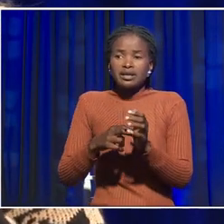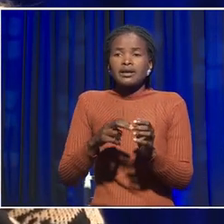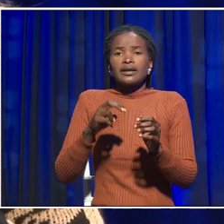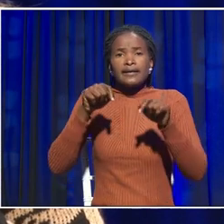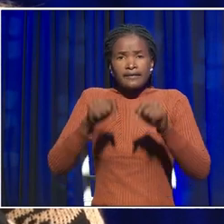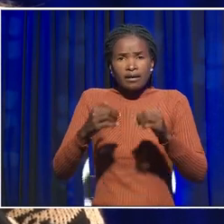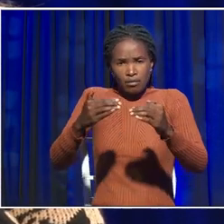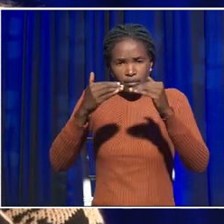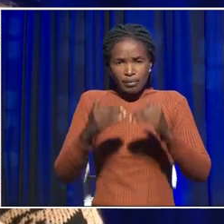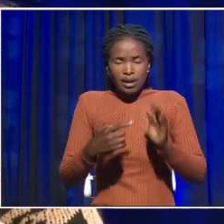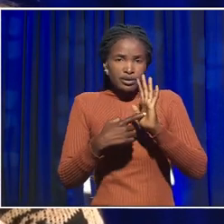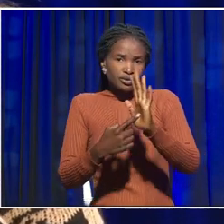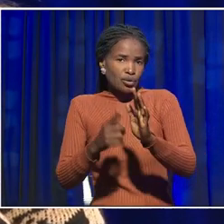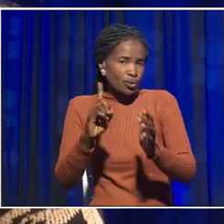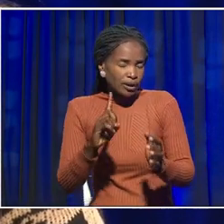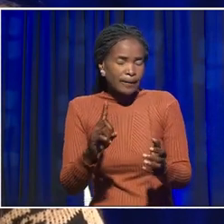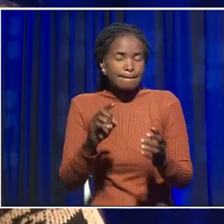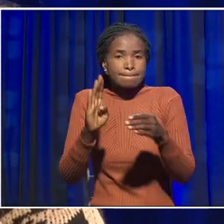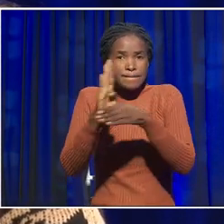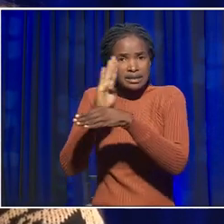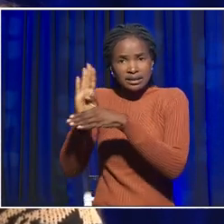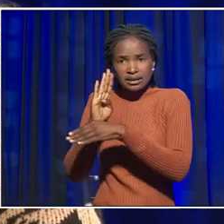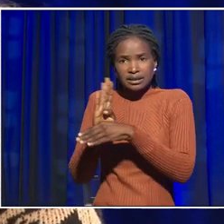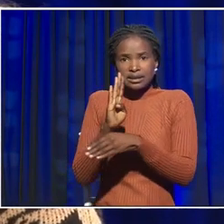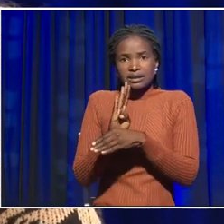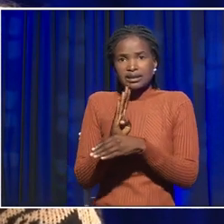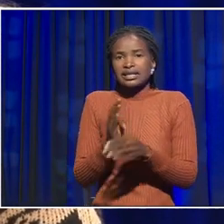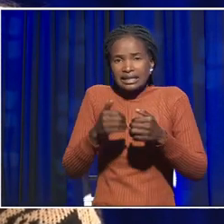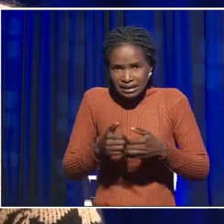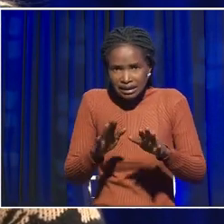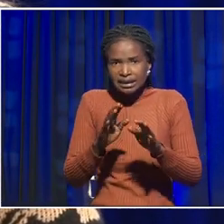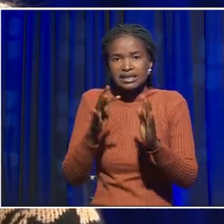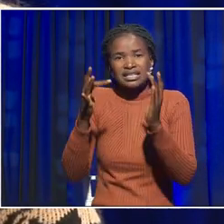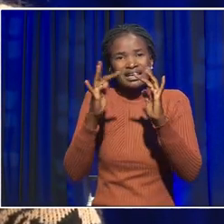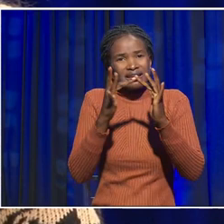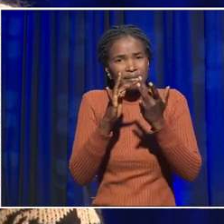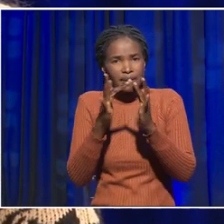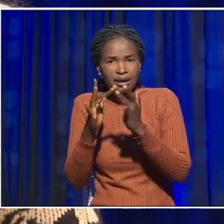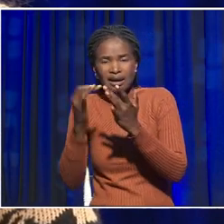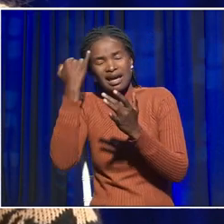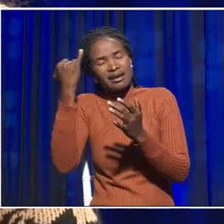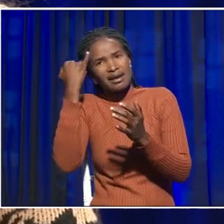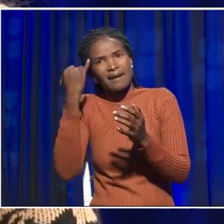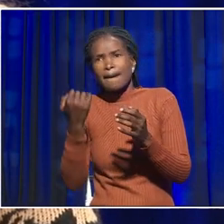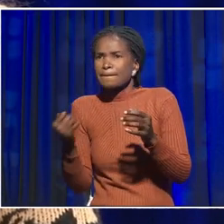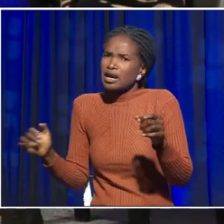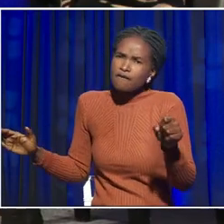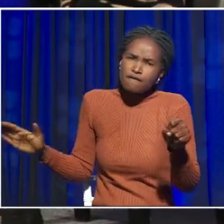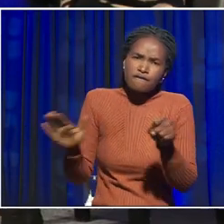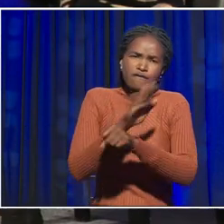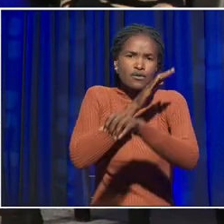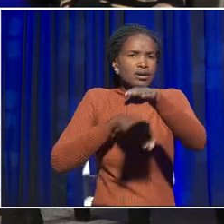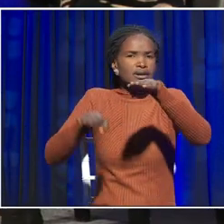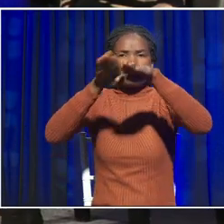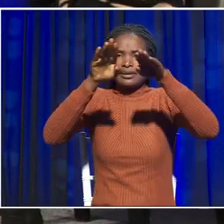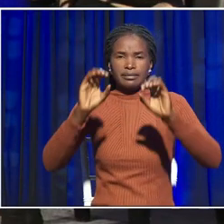I've introduced actually companies that embrace digital innovation but didn't do it with the adequate